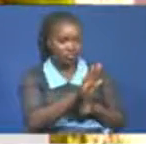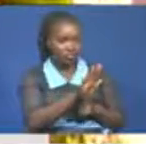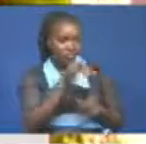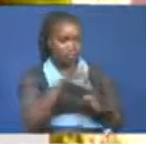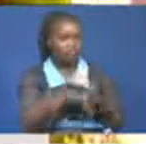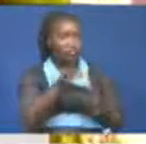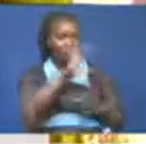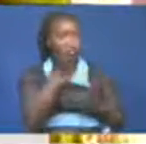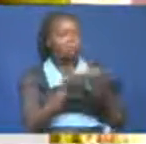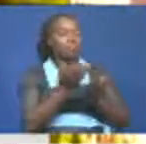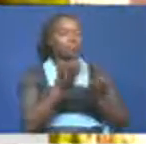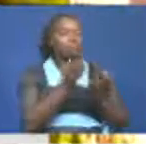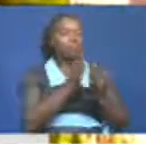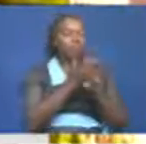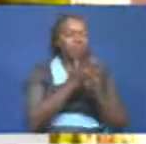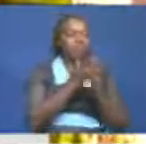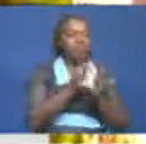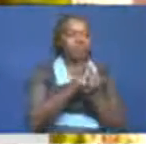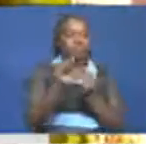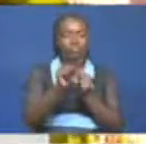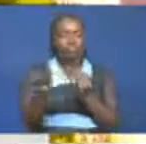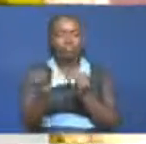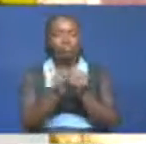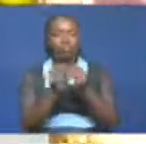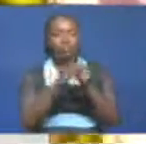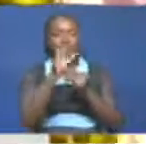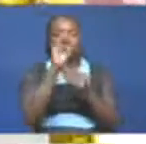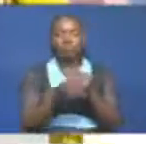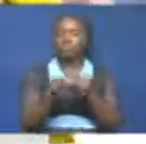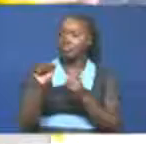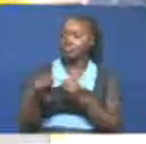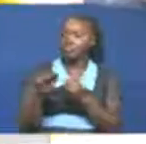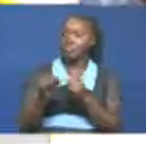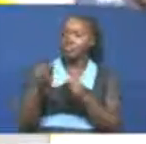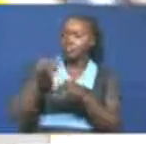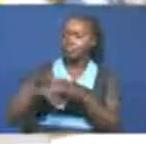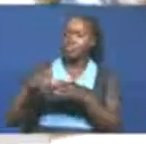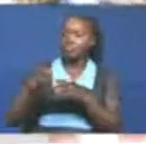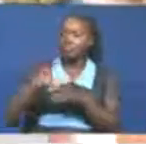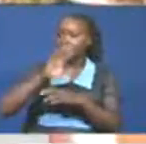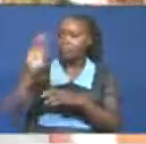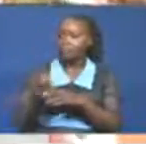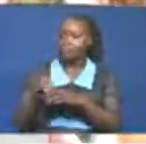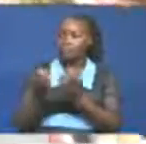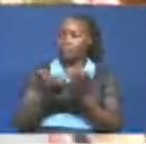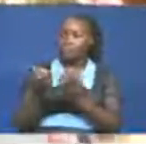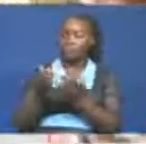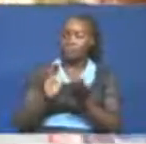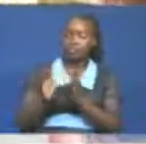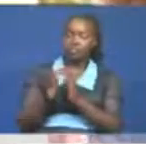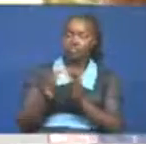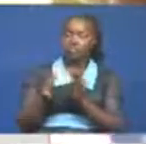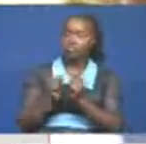trade ranges between 15% and 19%. Yes, intra-Africa trade, for Africa trading with each other, is about 15 to